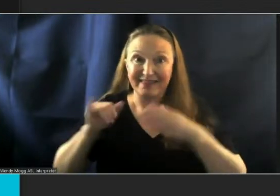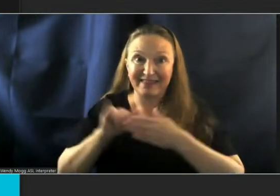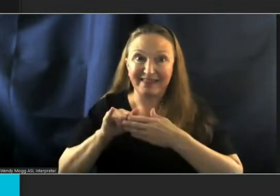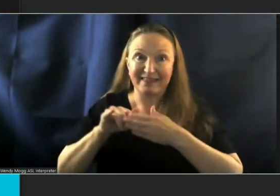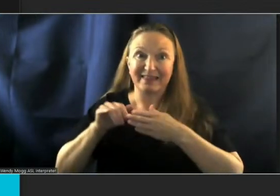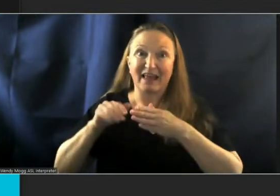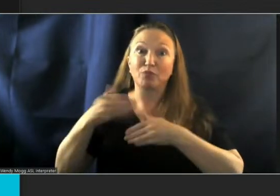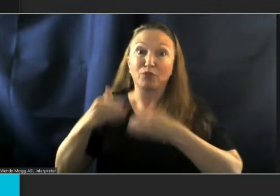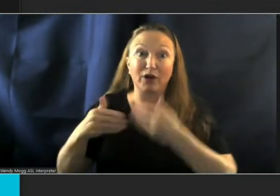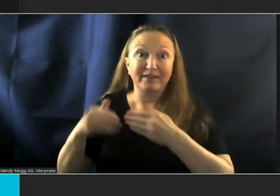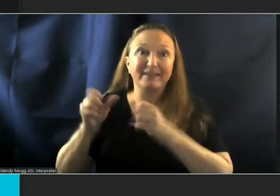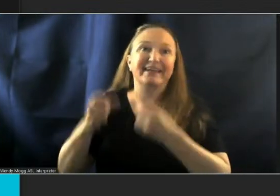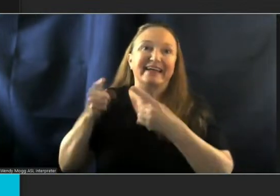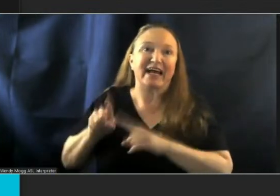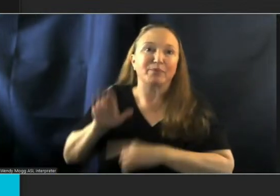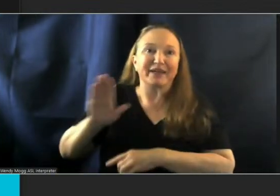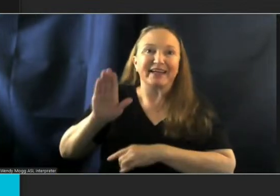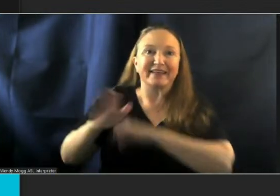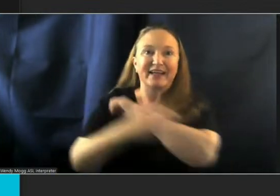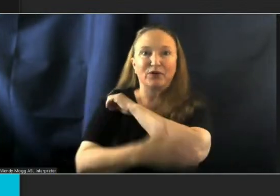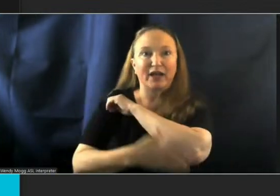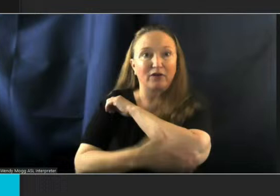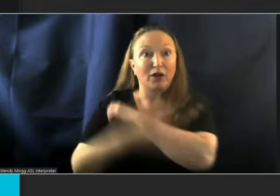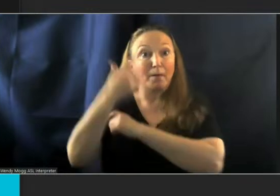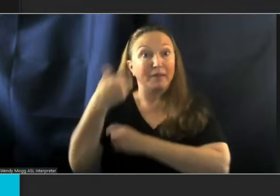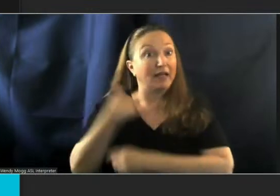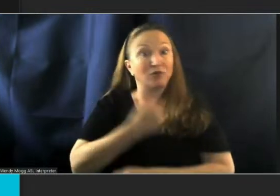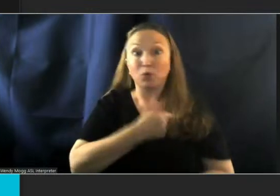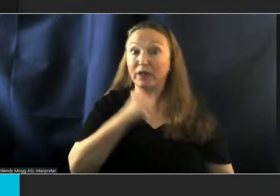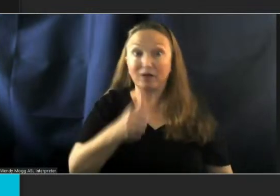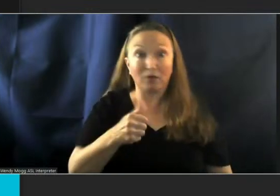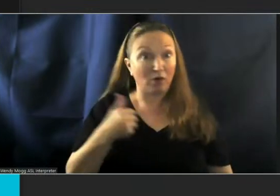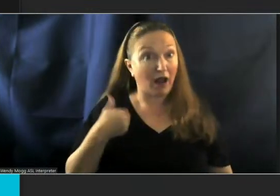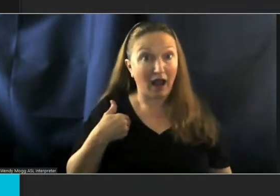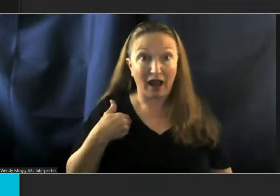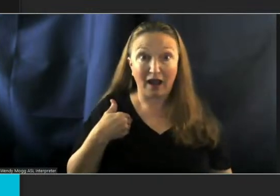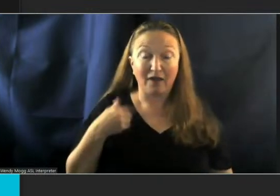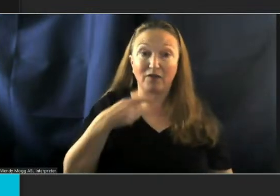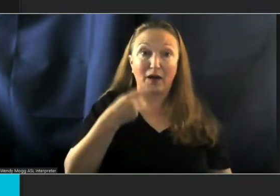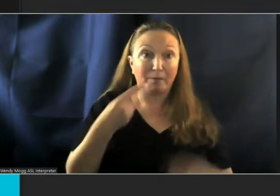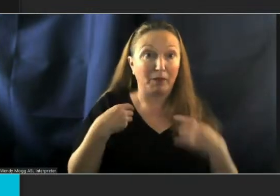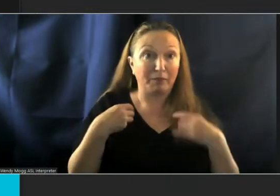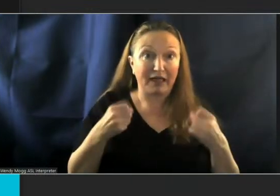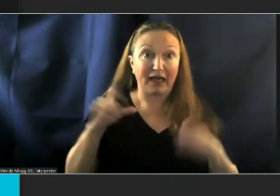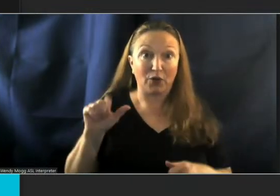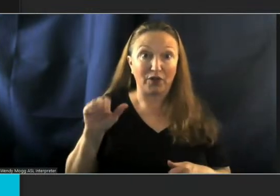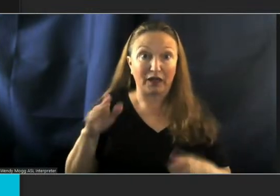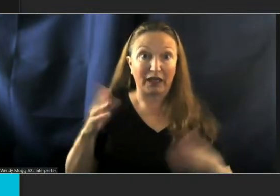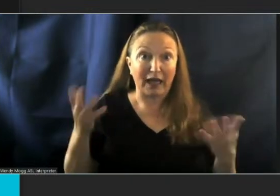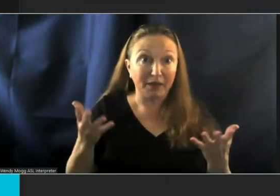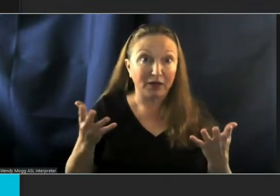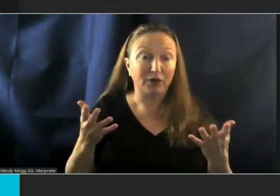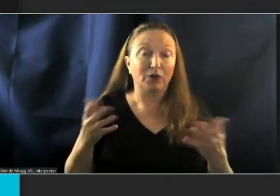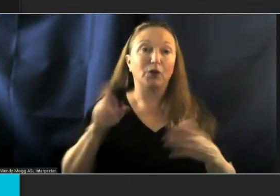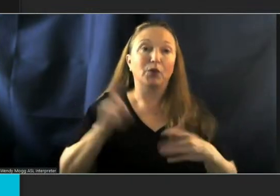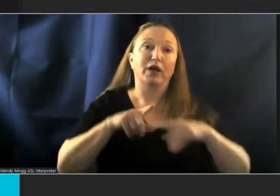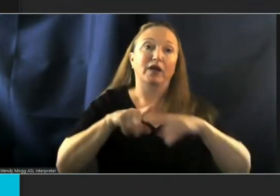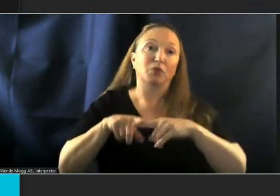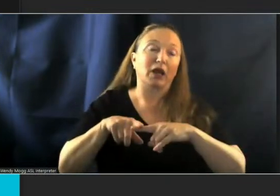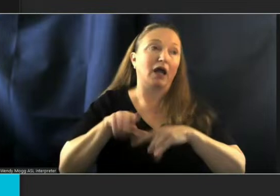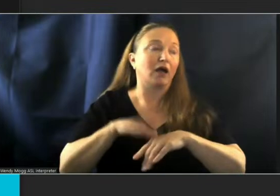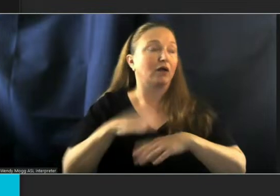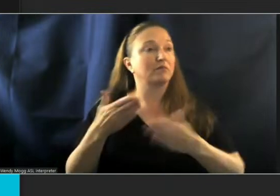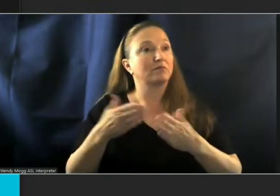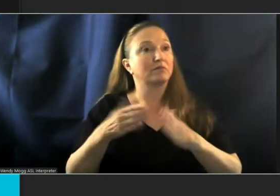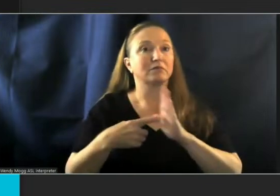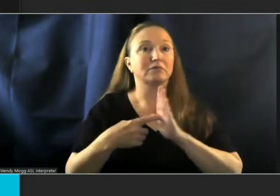their county. But since we don't have a public health lab within our county, we have to rely on, for example,